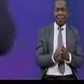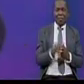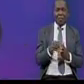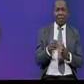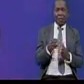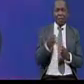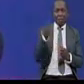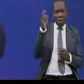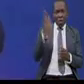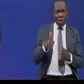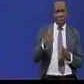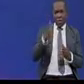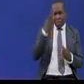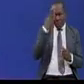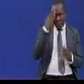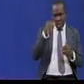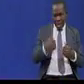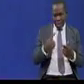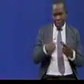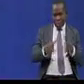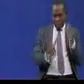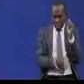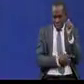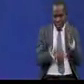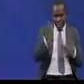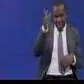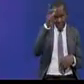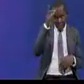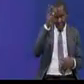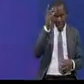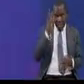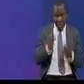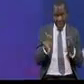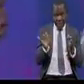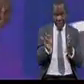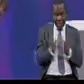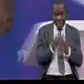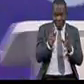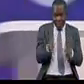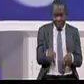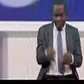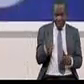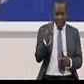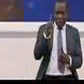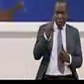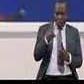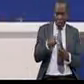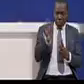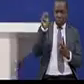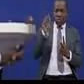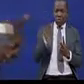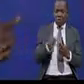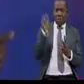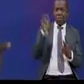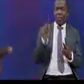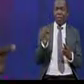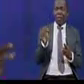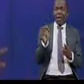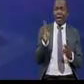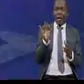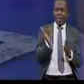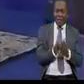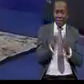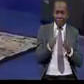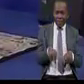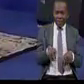But because this is man's choice, and he has trodden underfoot the